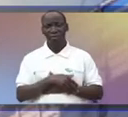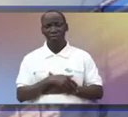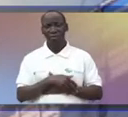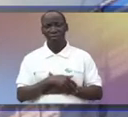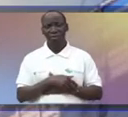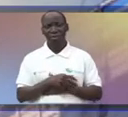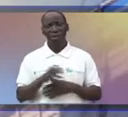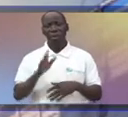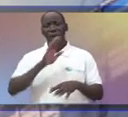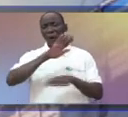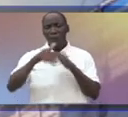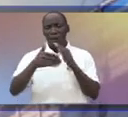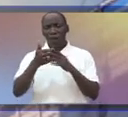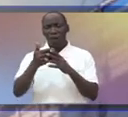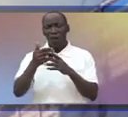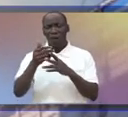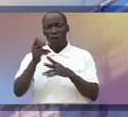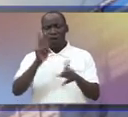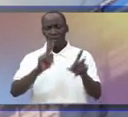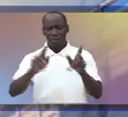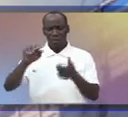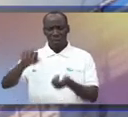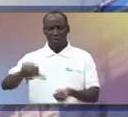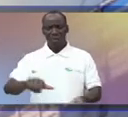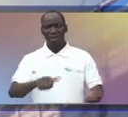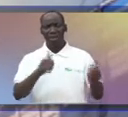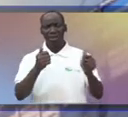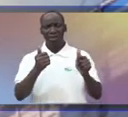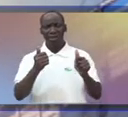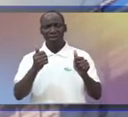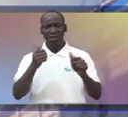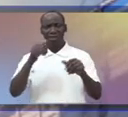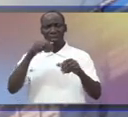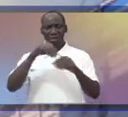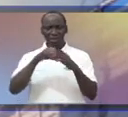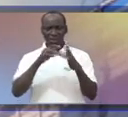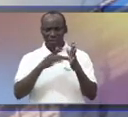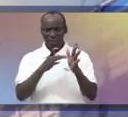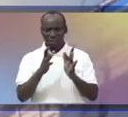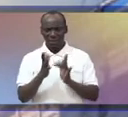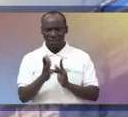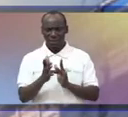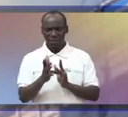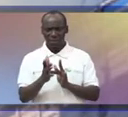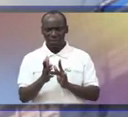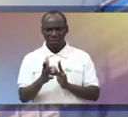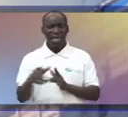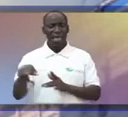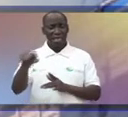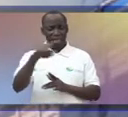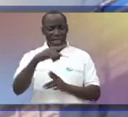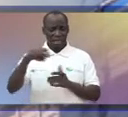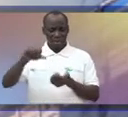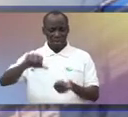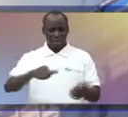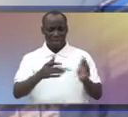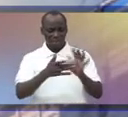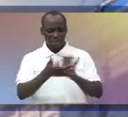as many of us as were baptized into Christ Jesus were baptized into his